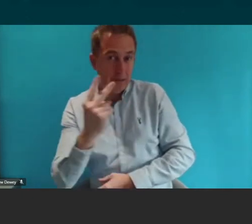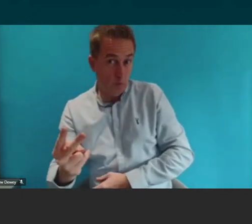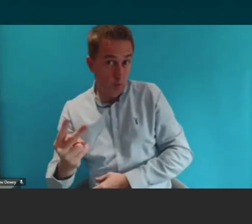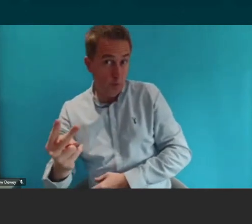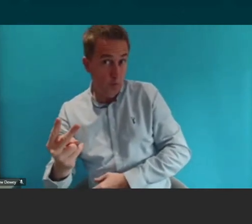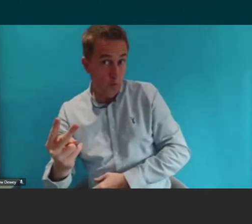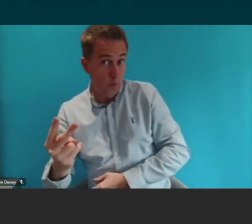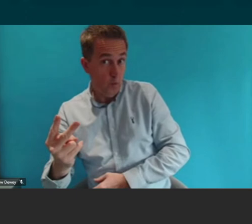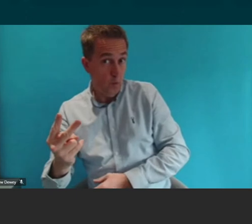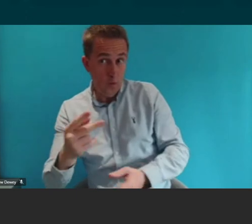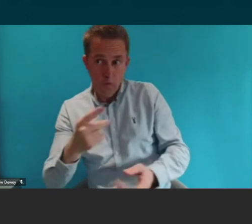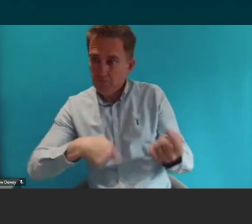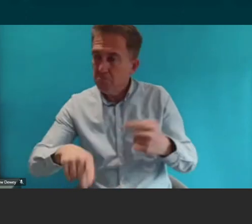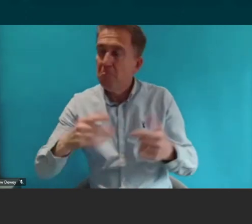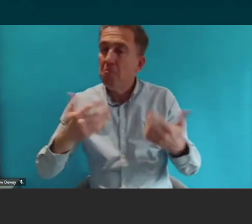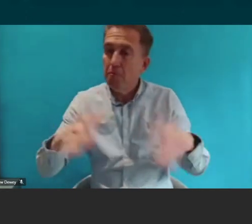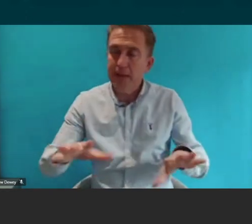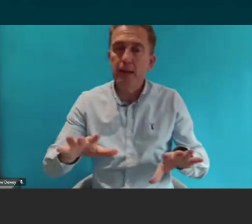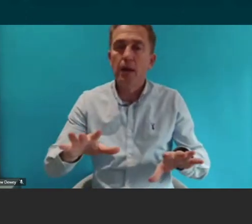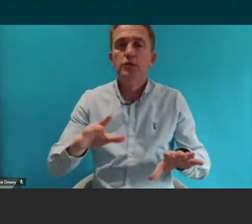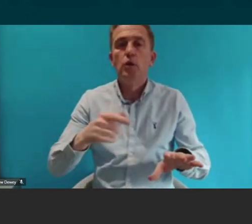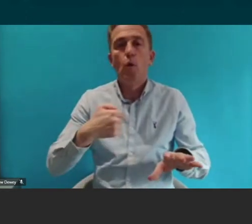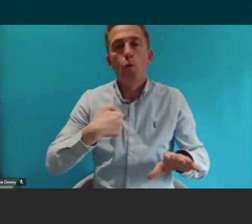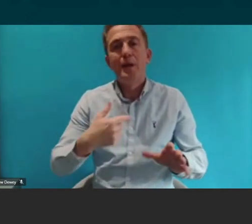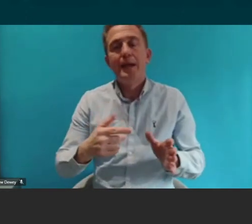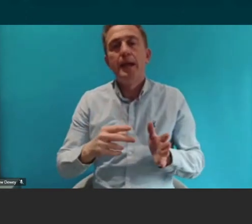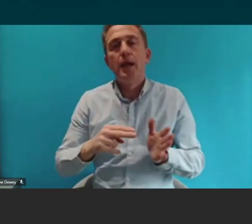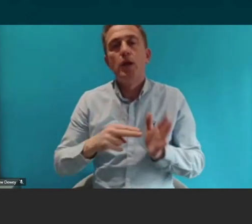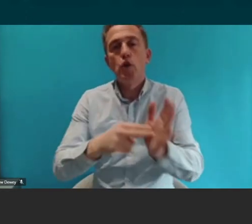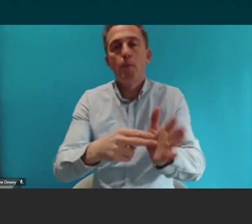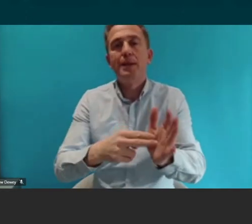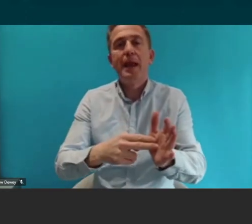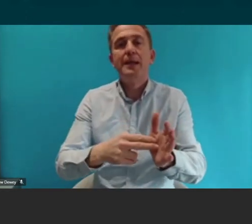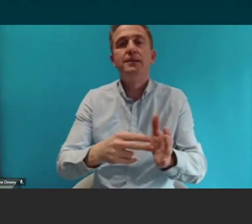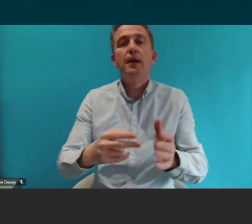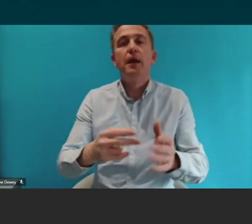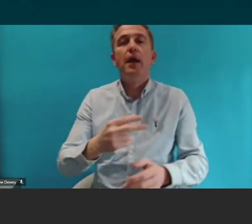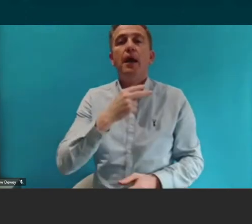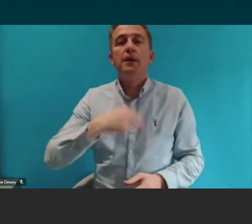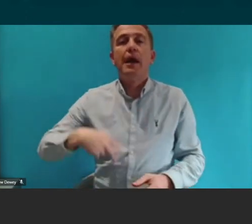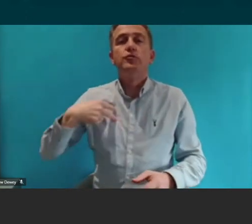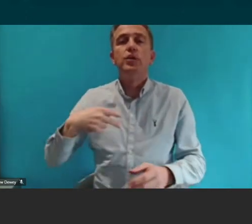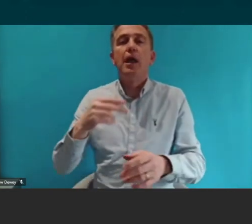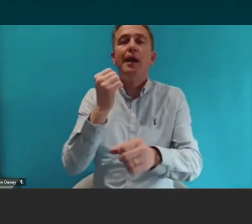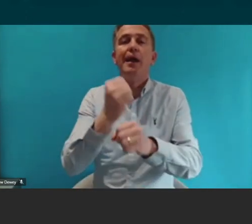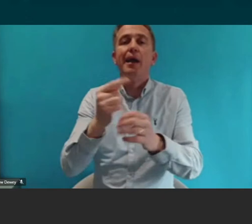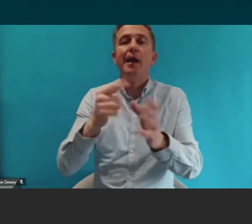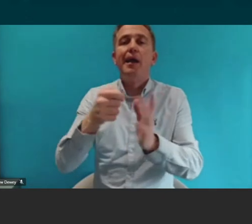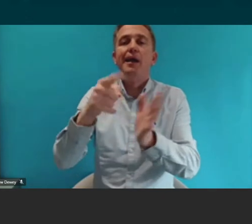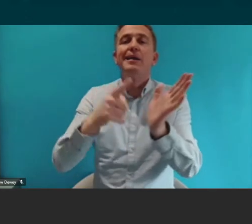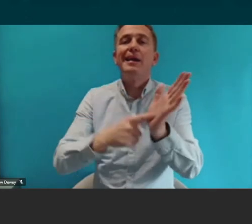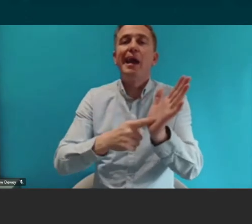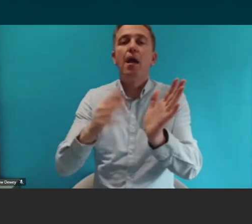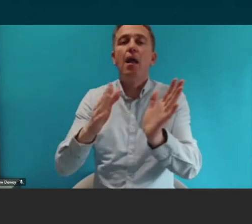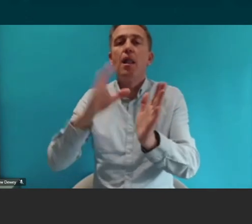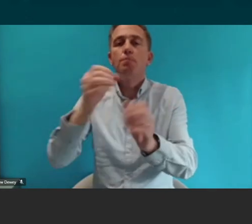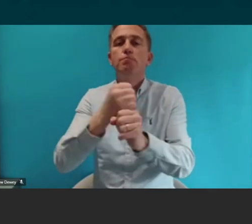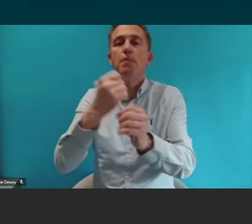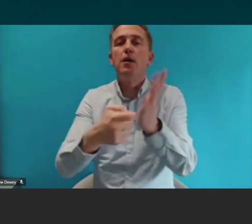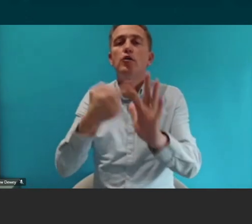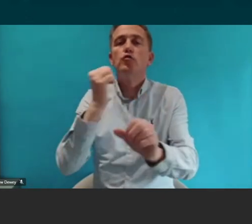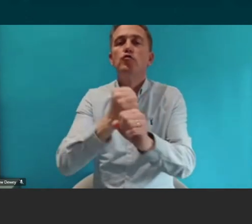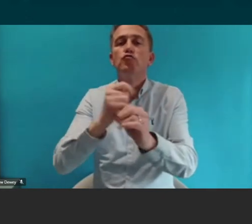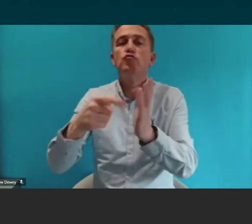2022. We therefore move to appoint the role of leader of the council to Councillor Gail McGregor, to appoint the role